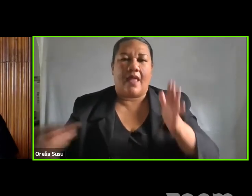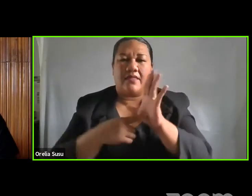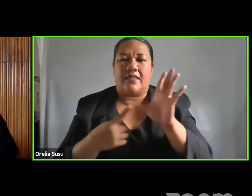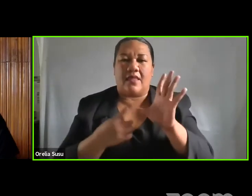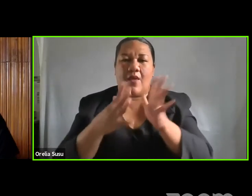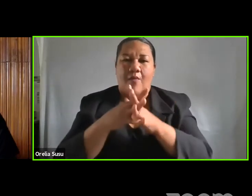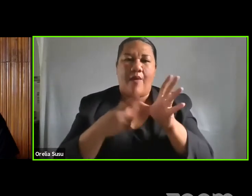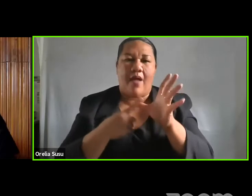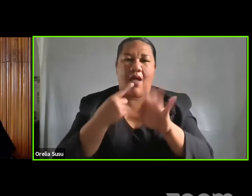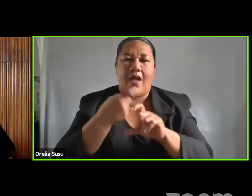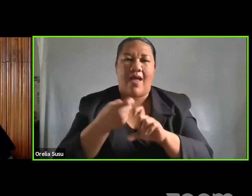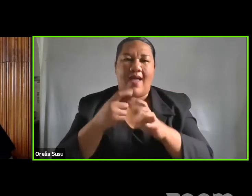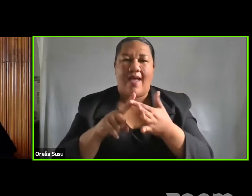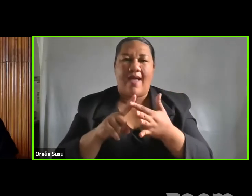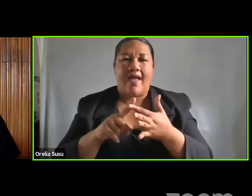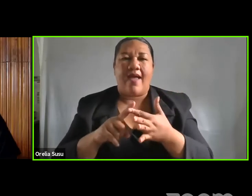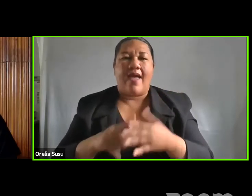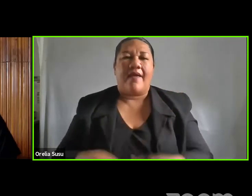to take the floor.